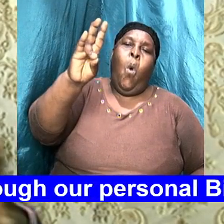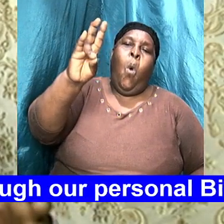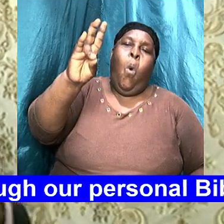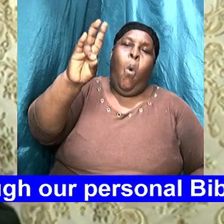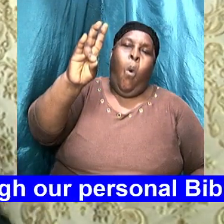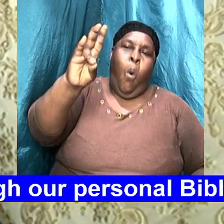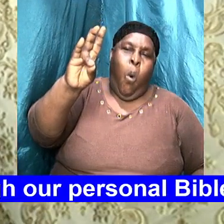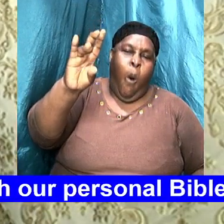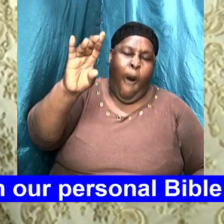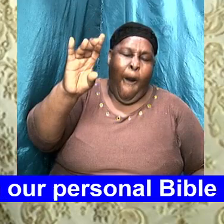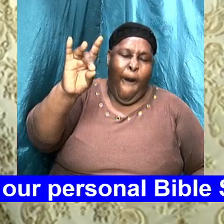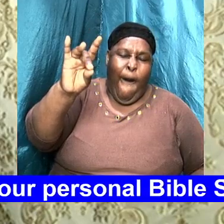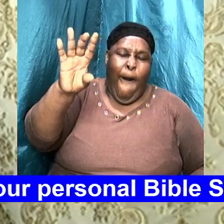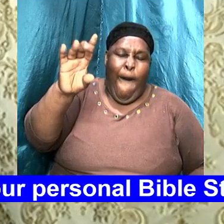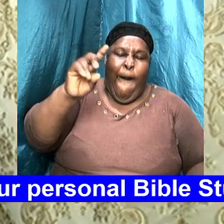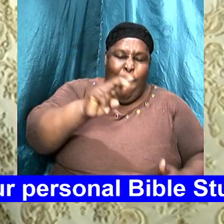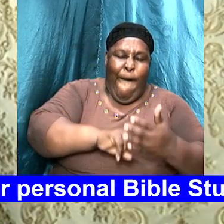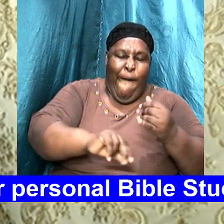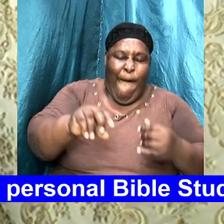prophecies to note